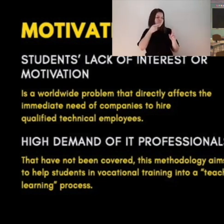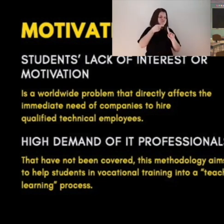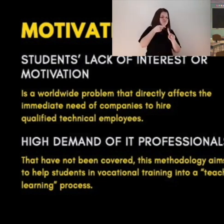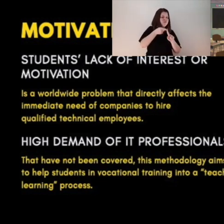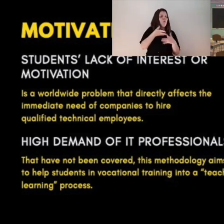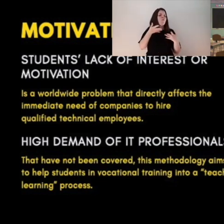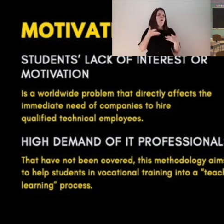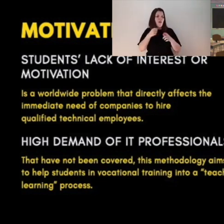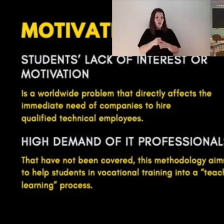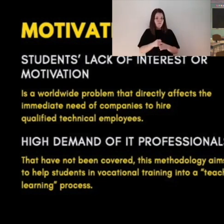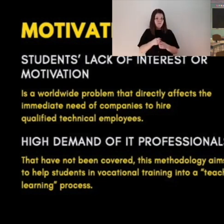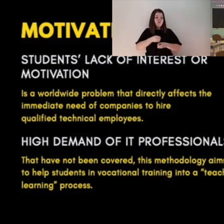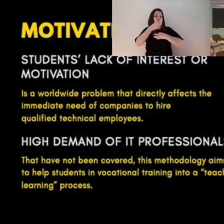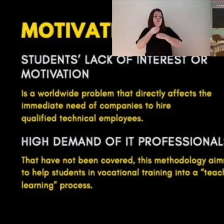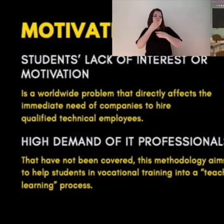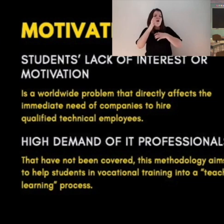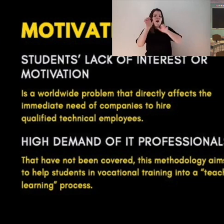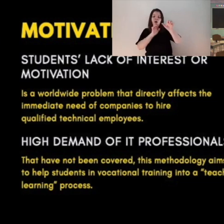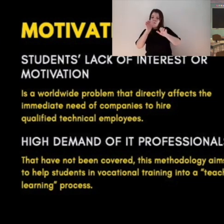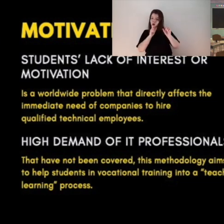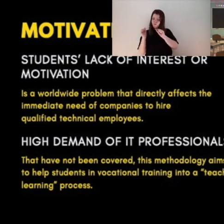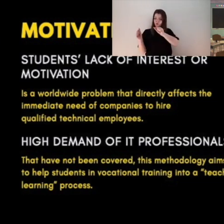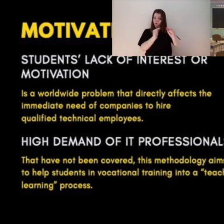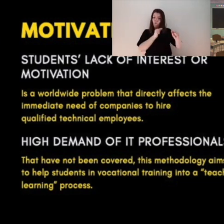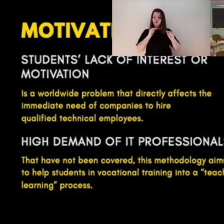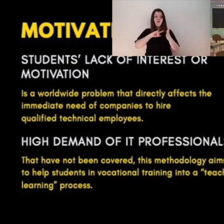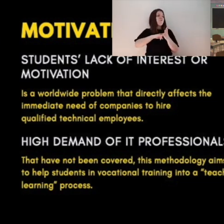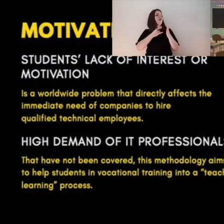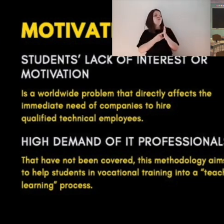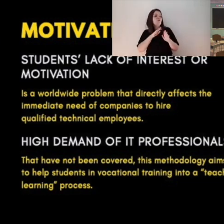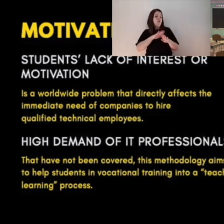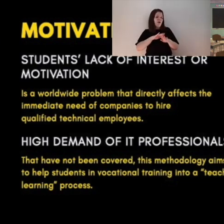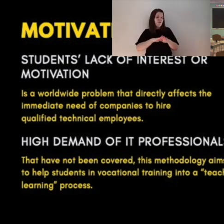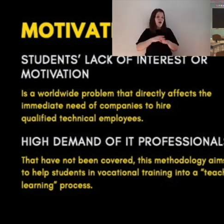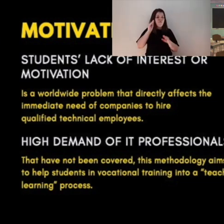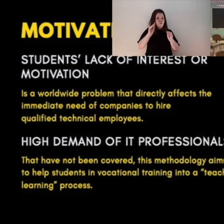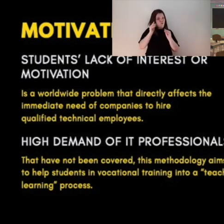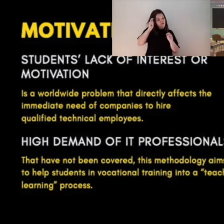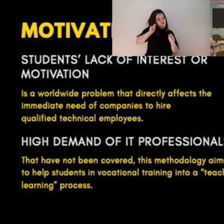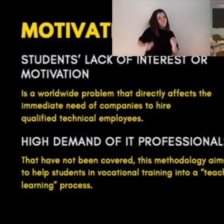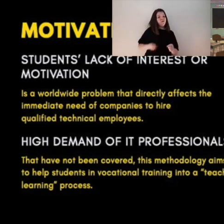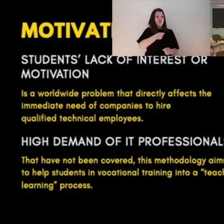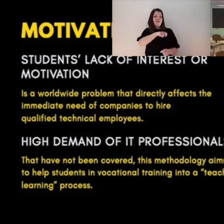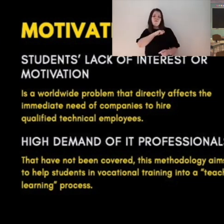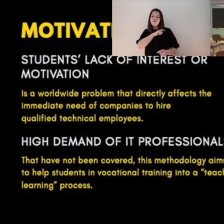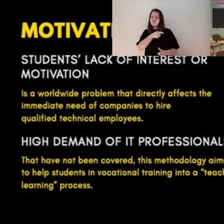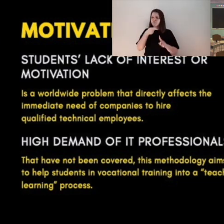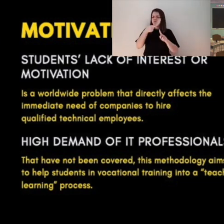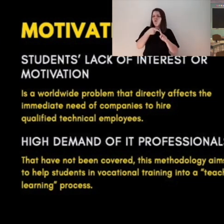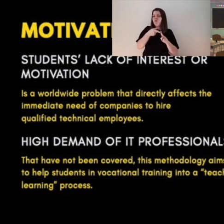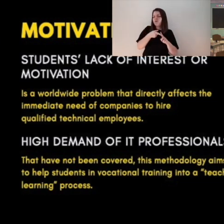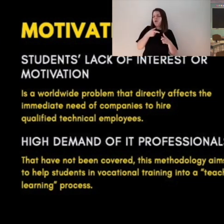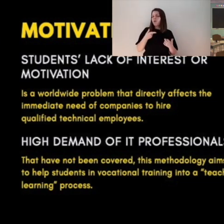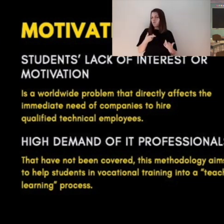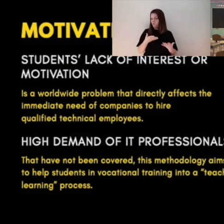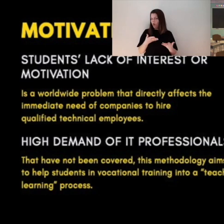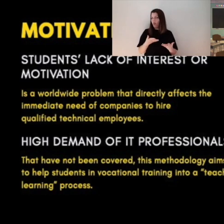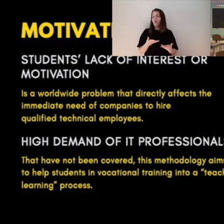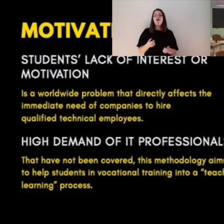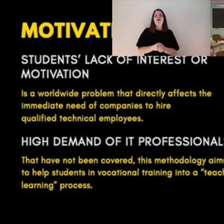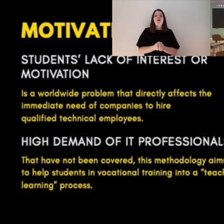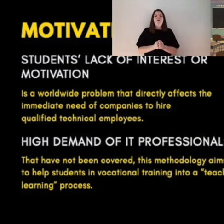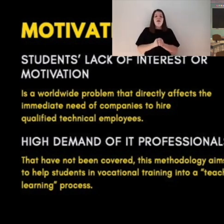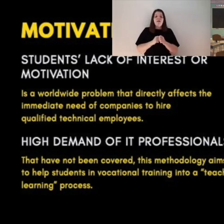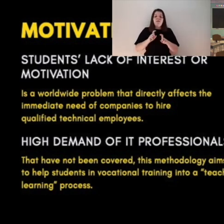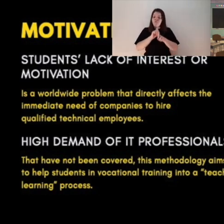evaluate, and discuss a set of methodologies for teaching computer science, information, and communication technology in